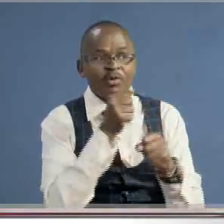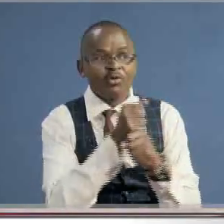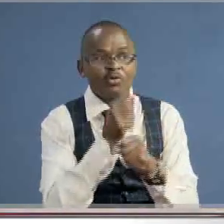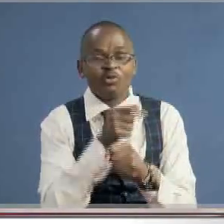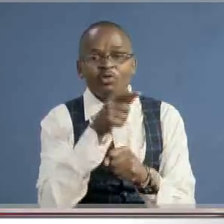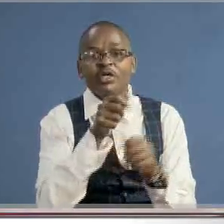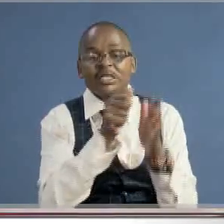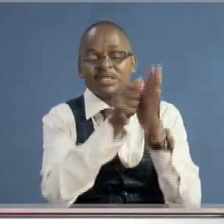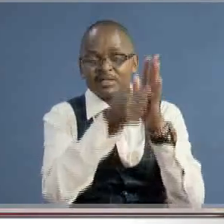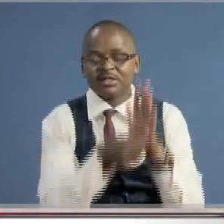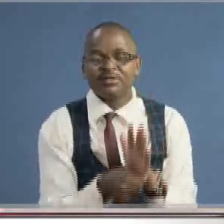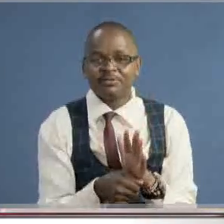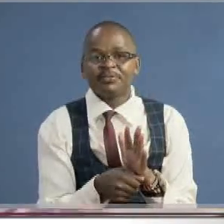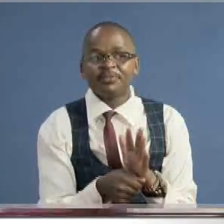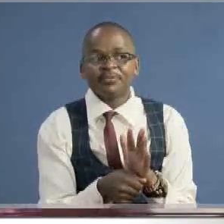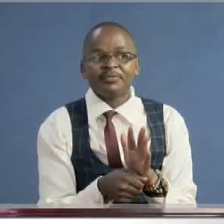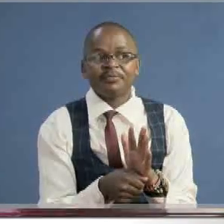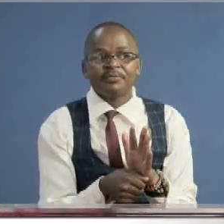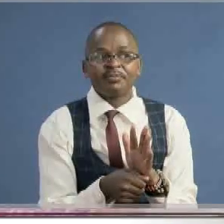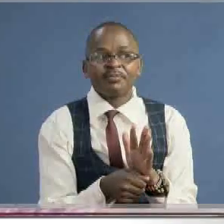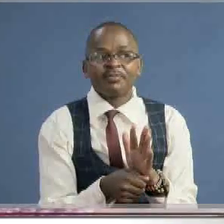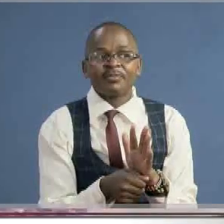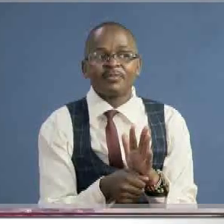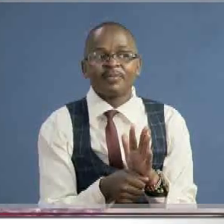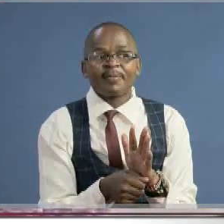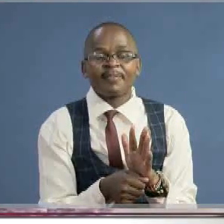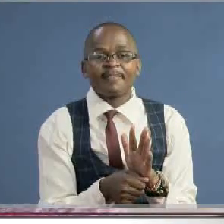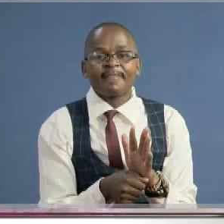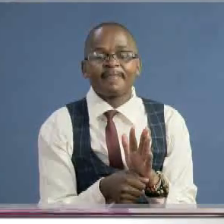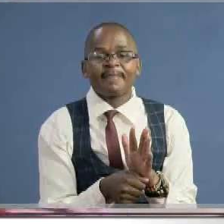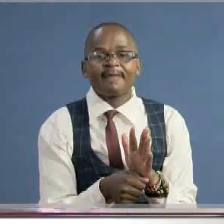the system a lot I'd be able to operate in this new environment that is